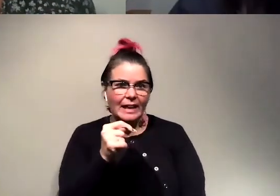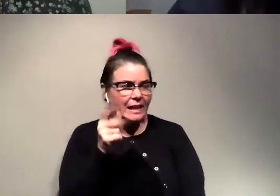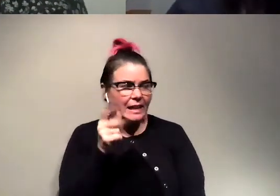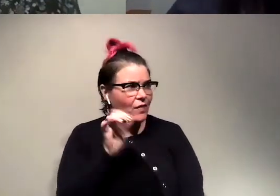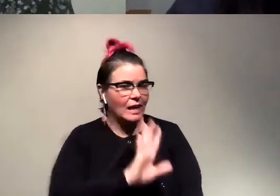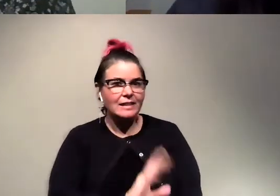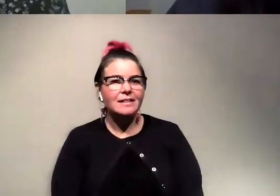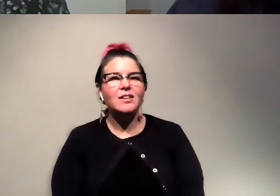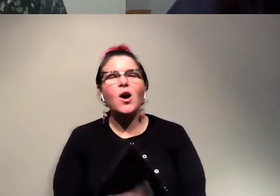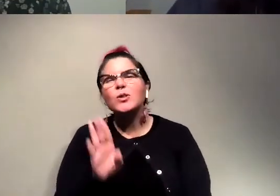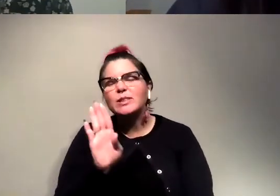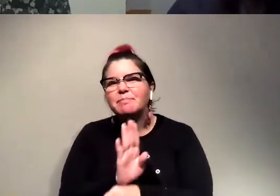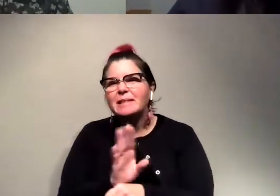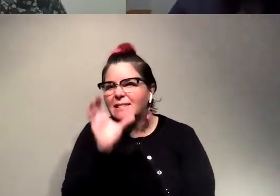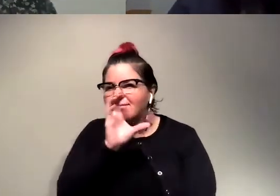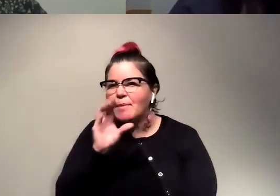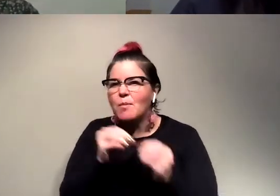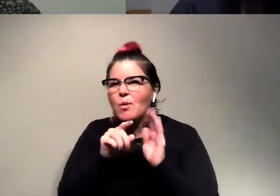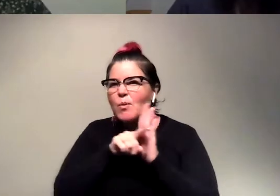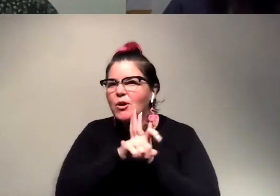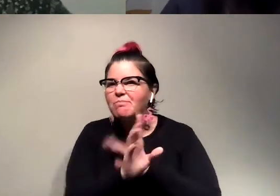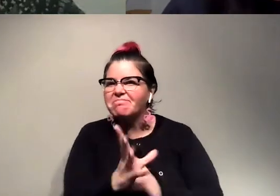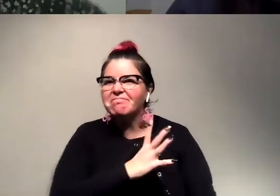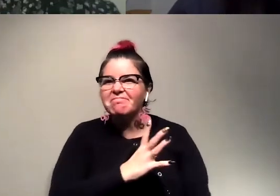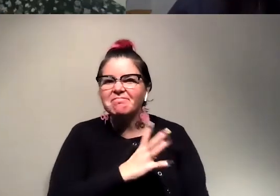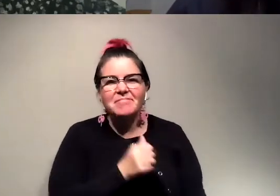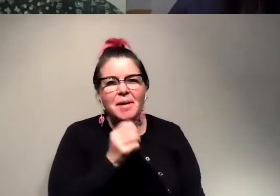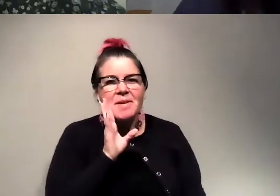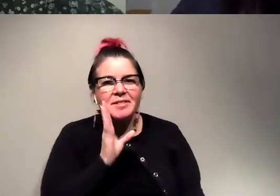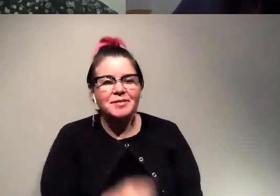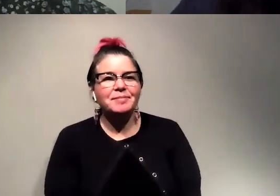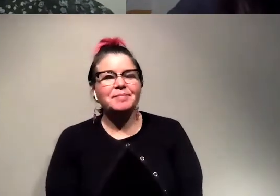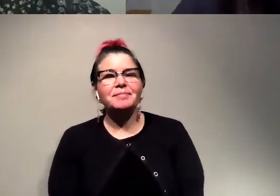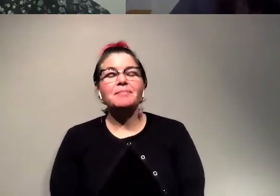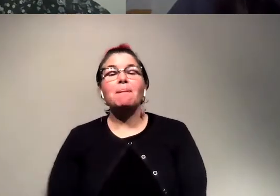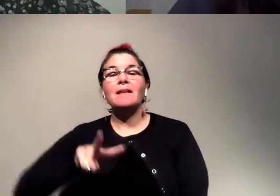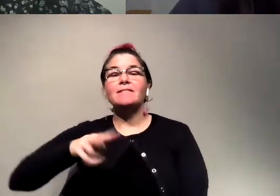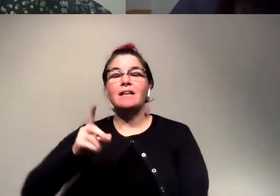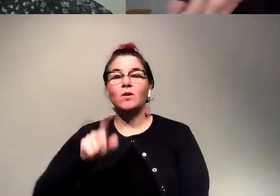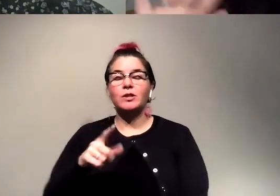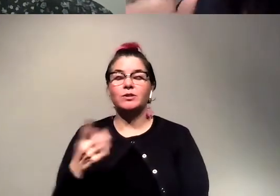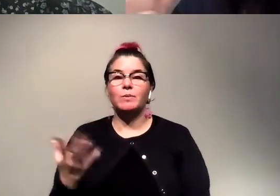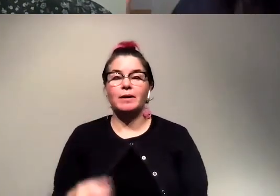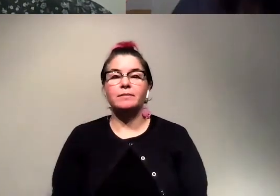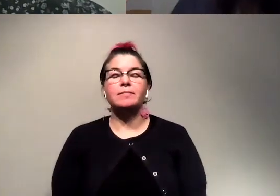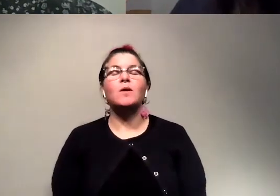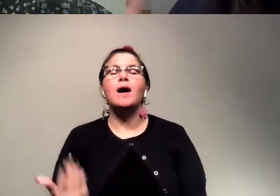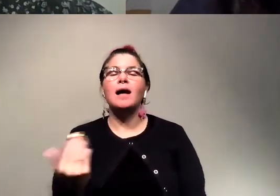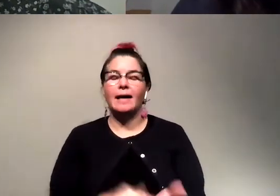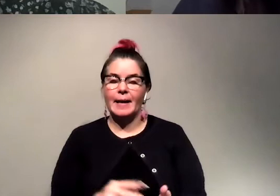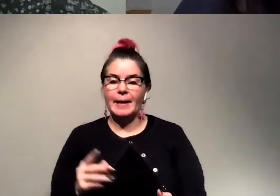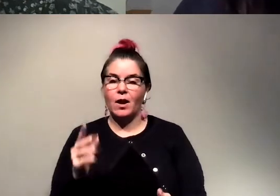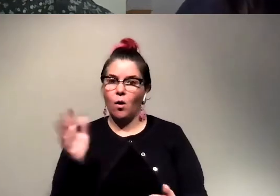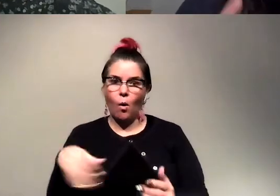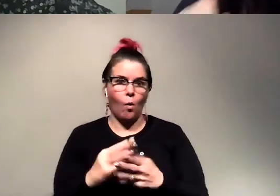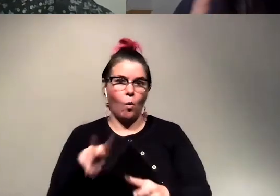she's busy looking for more mealworms. She didn't hear. Good. She wasn't paying attention. Good. And then the second question is, if you had, again, you still have everybody's attention in the whole